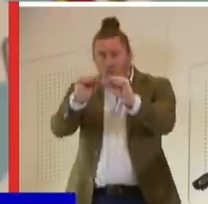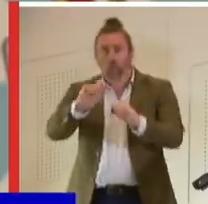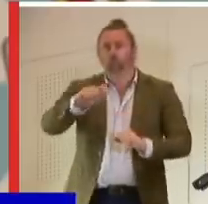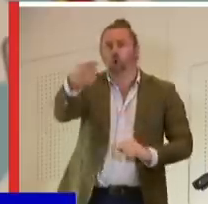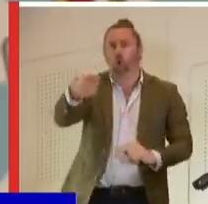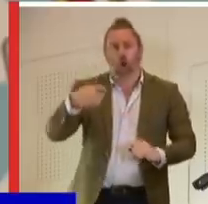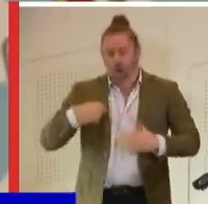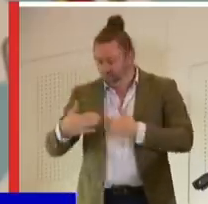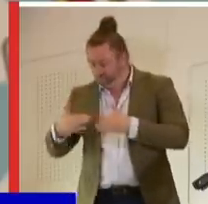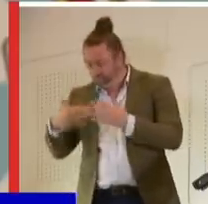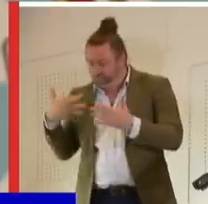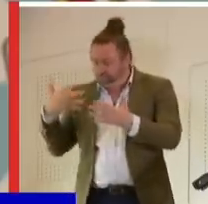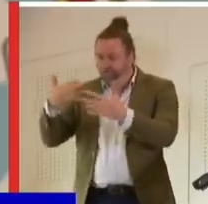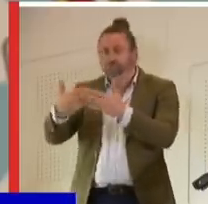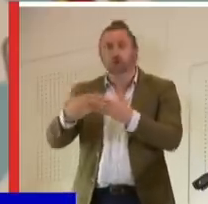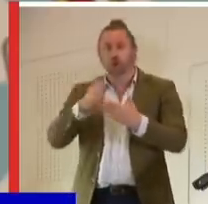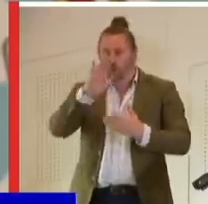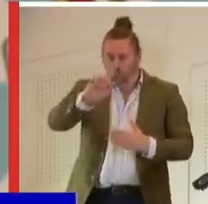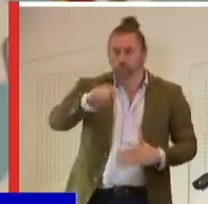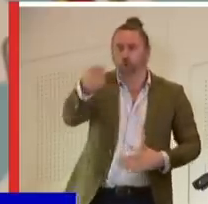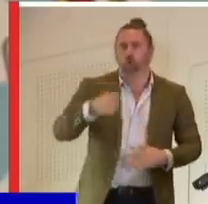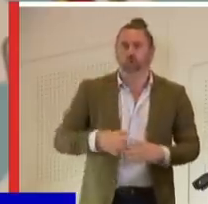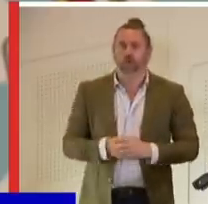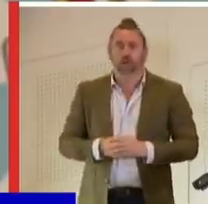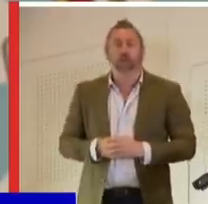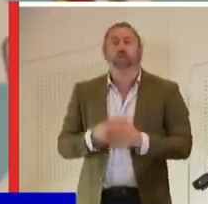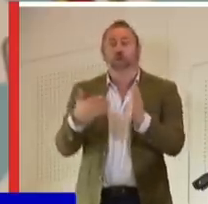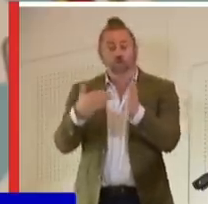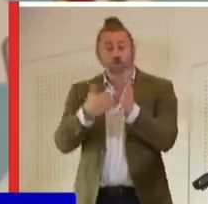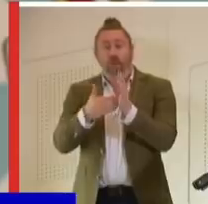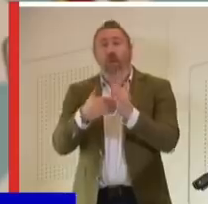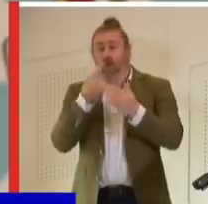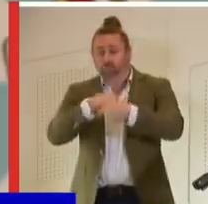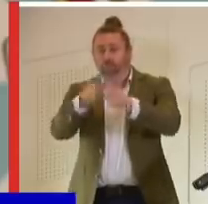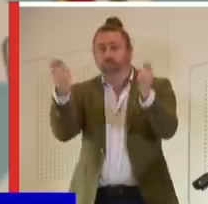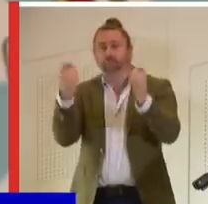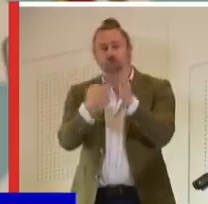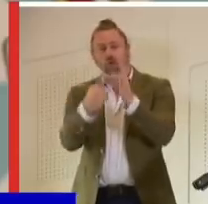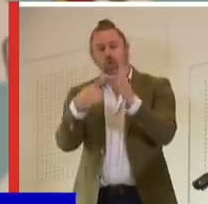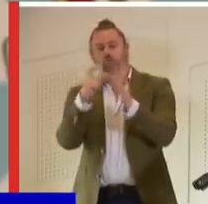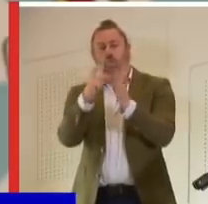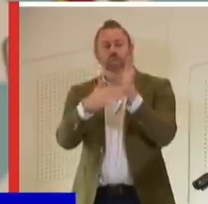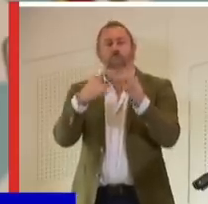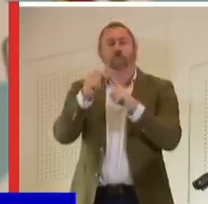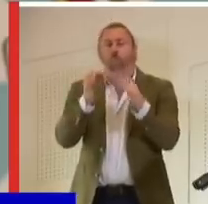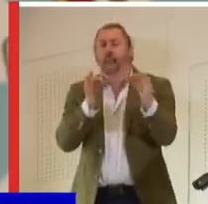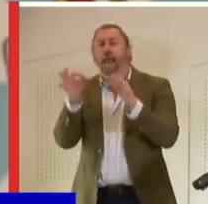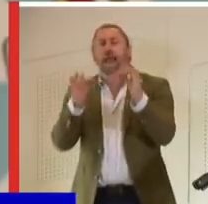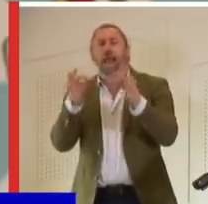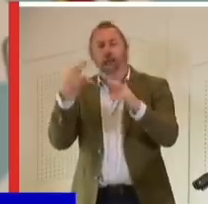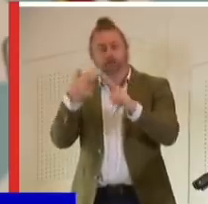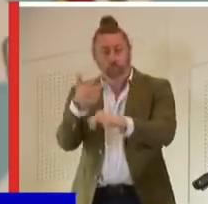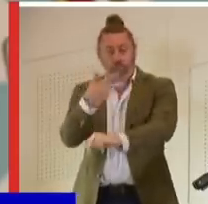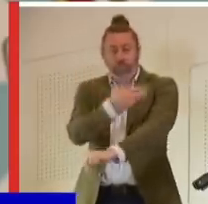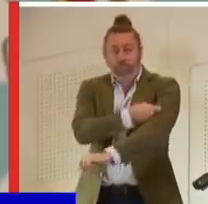is absolutely critical. So what does that mean? Well, today I'm releasing our Queensland's COVID vaccine plan. It's a